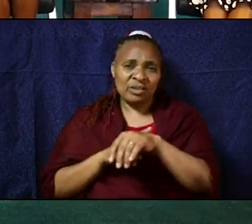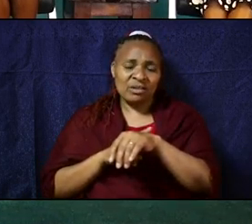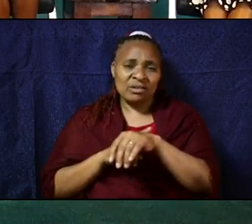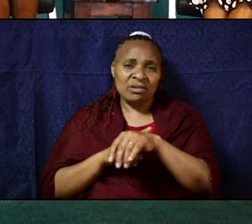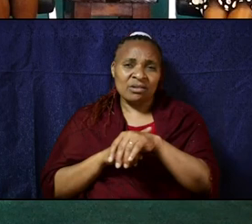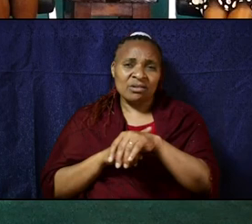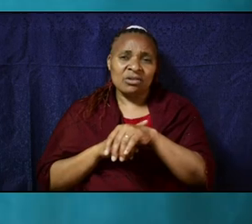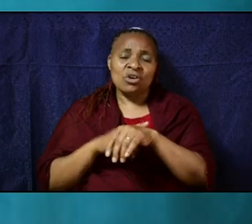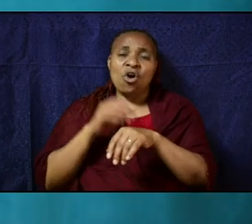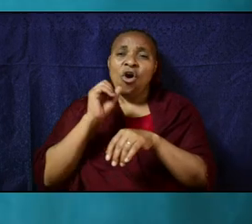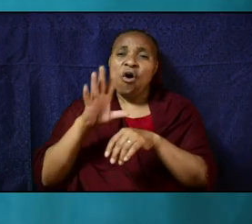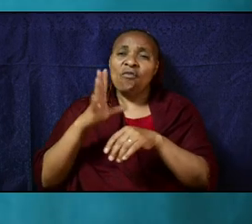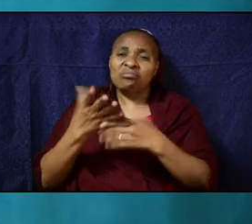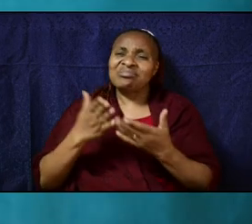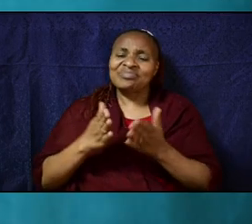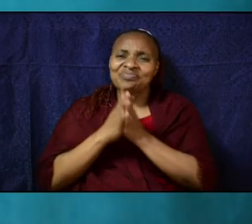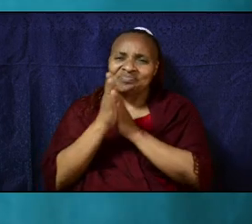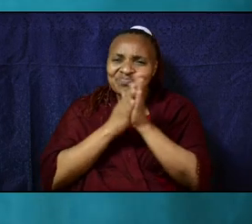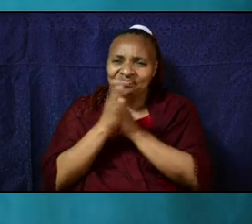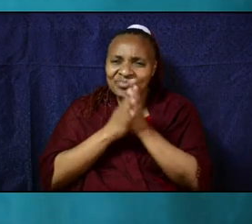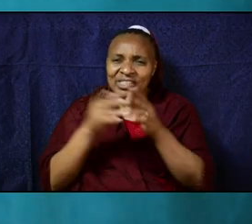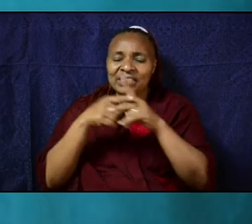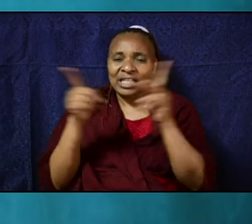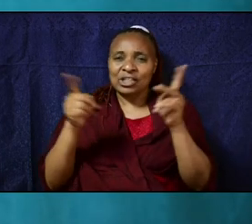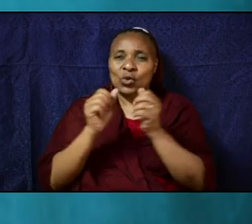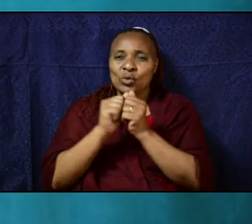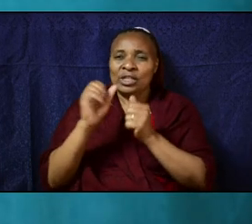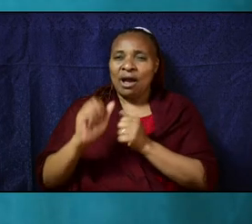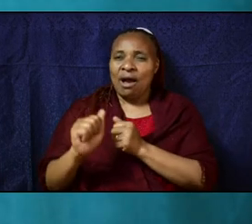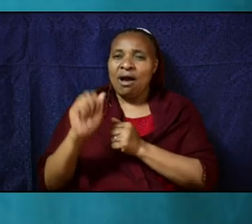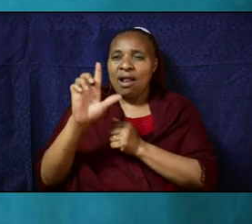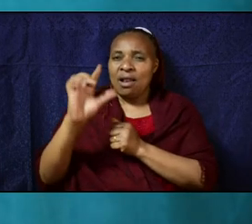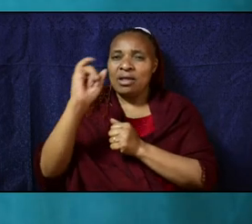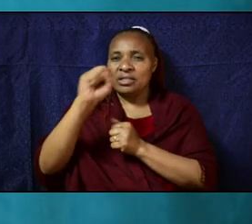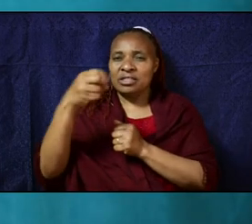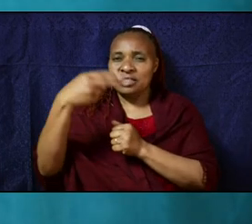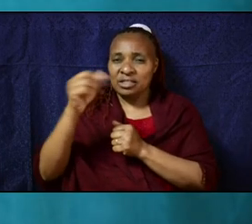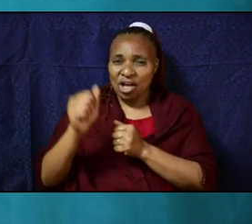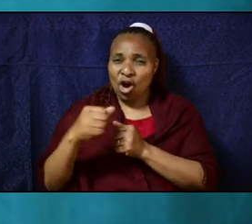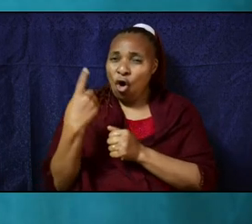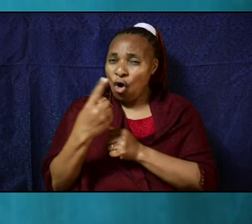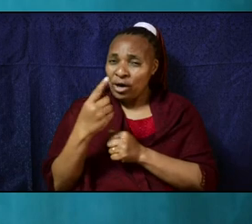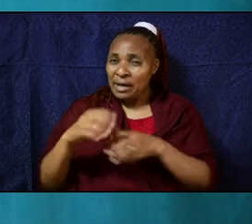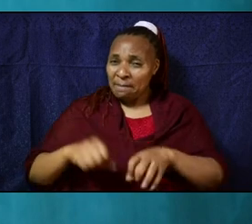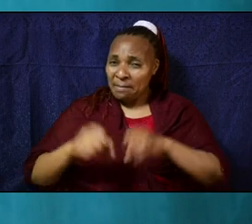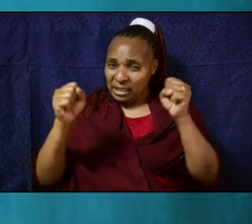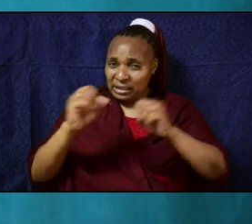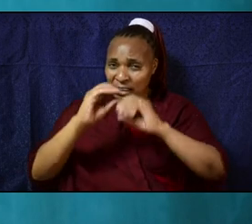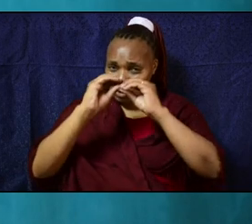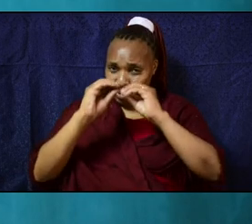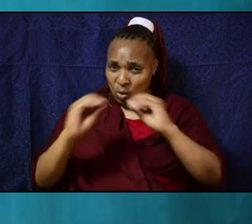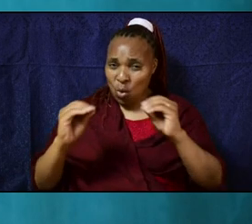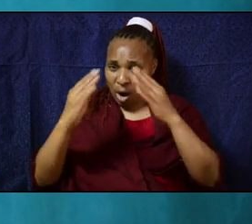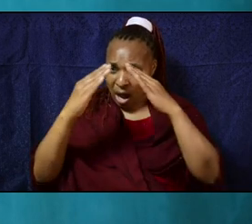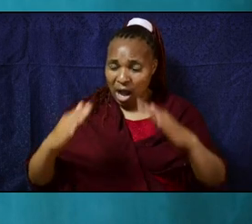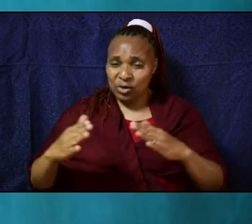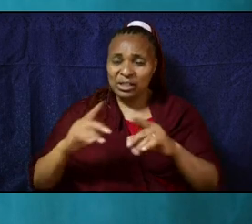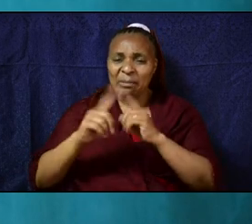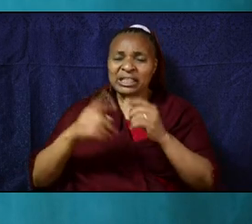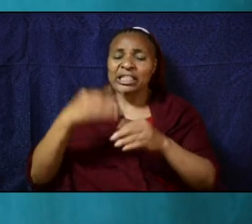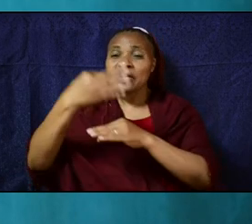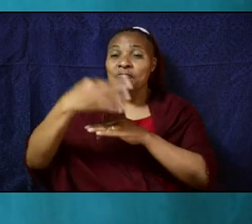It was a time of anxious thought with Eliezer, important results not only to his master's household, but to the